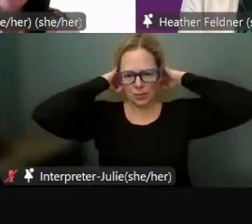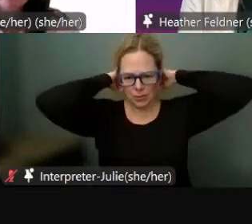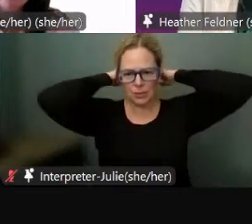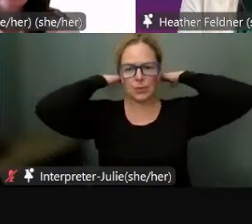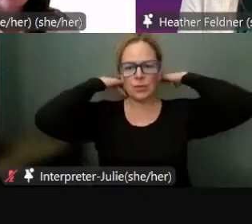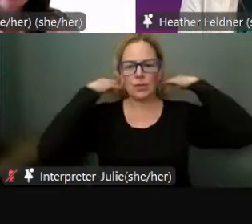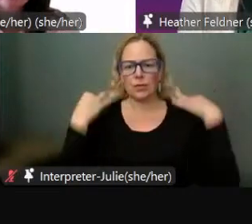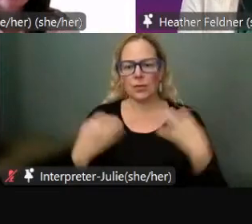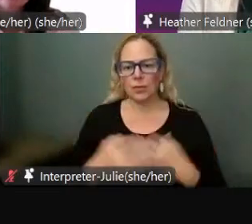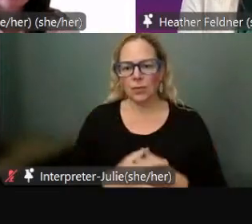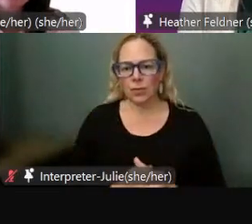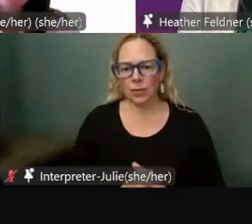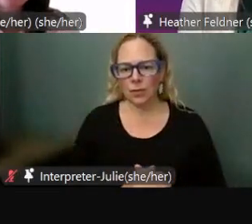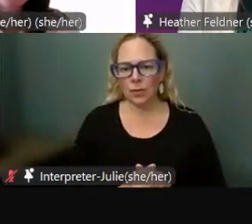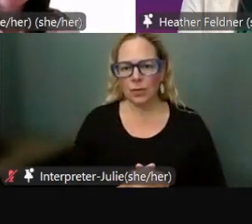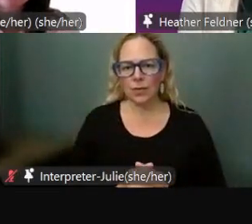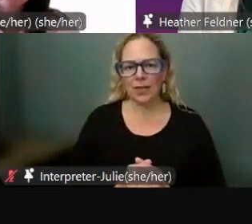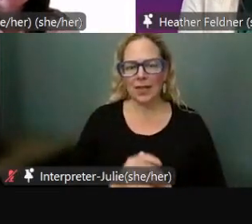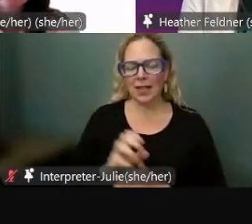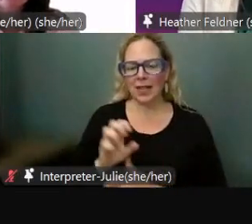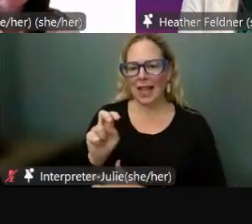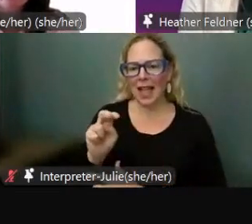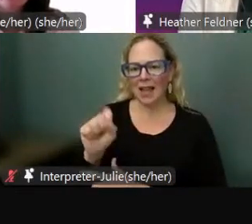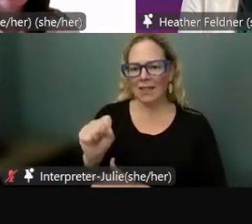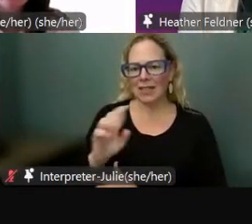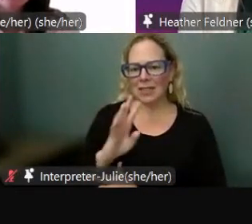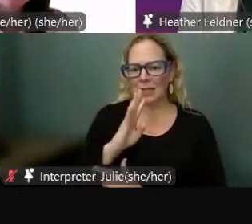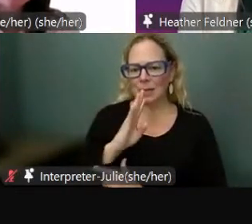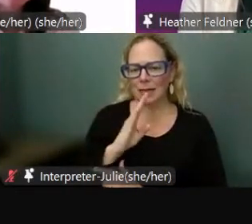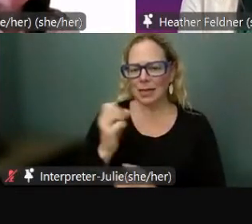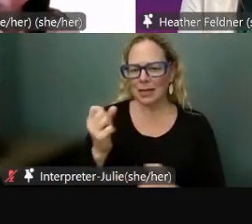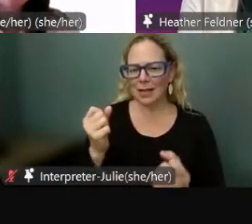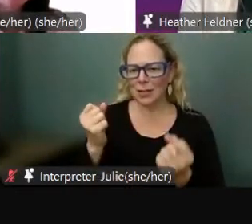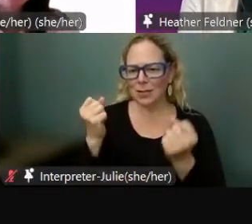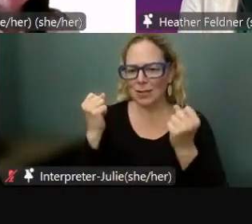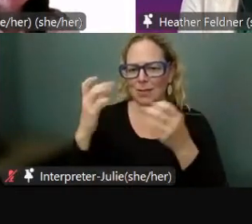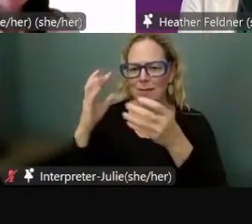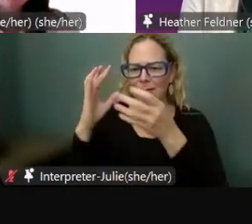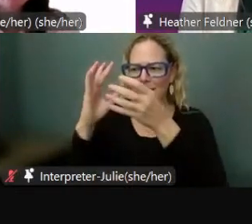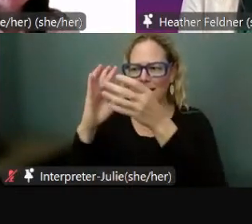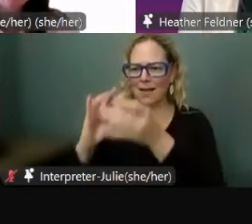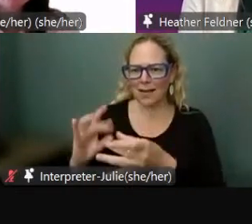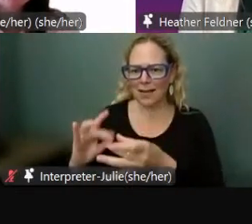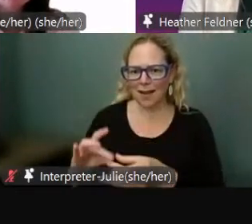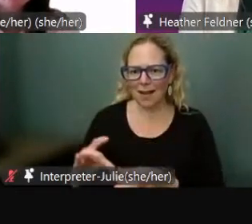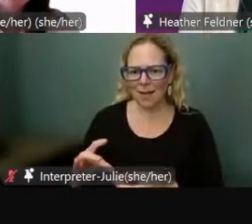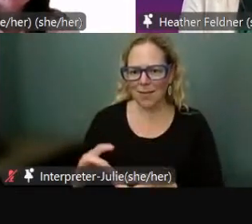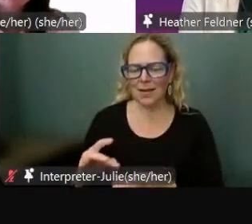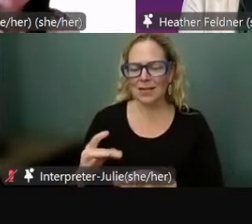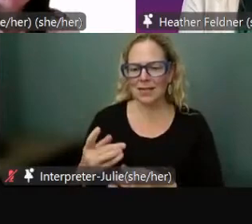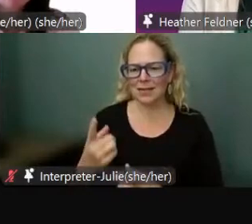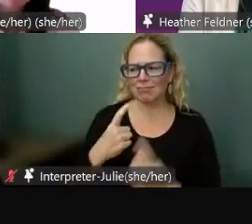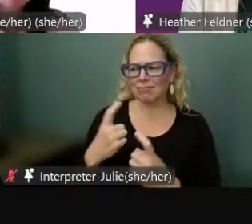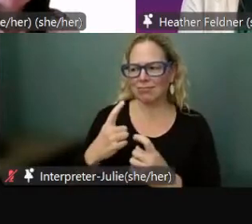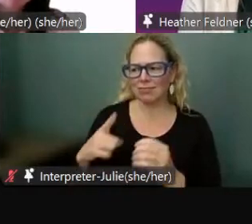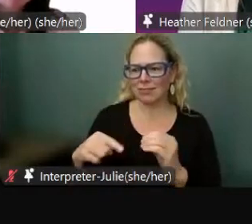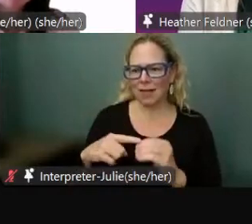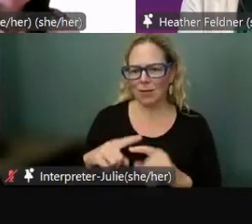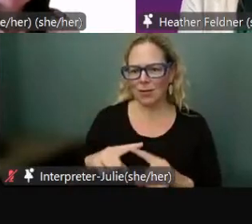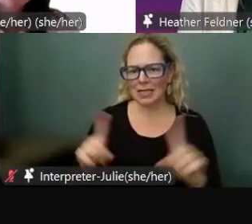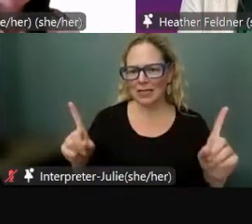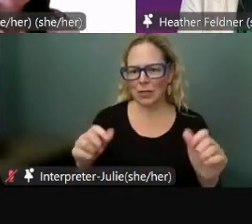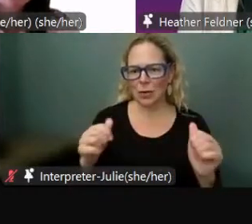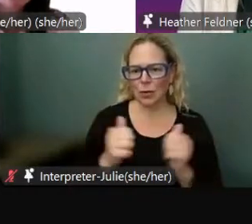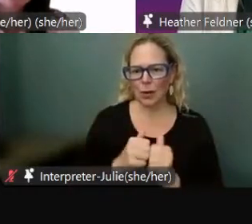There are a number, this is Evan speaking, there are a number of comments asking questions about the differences between